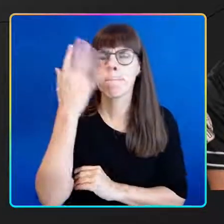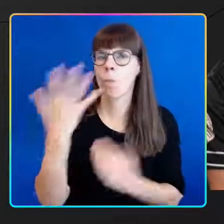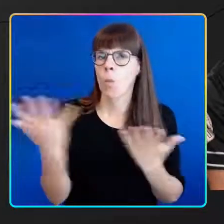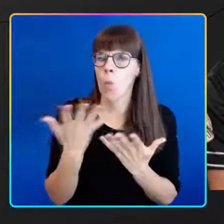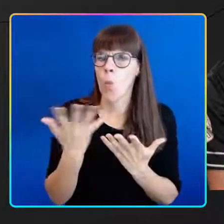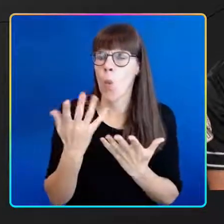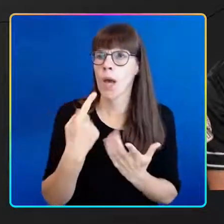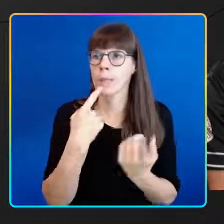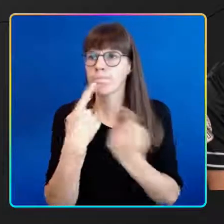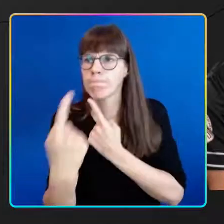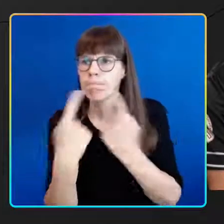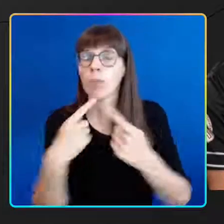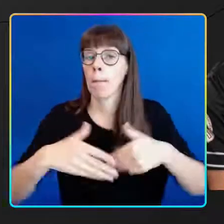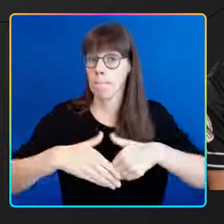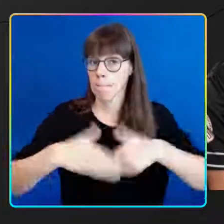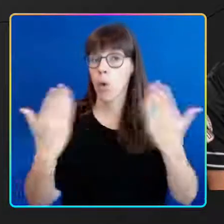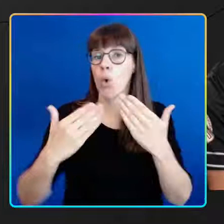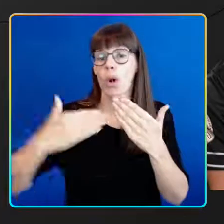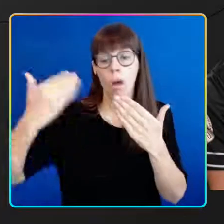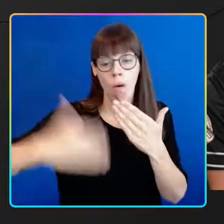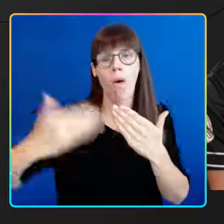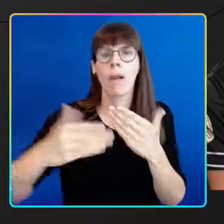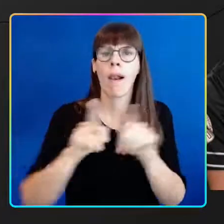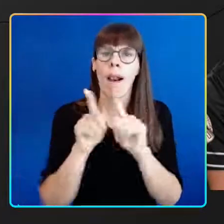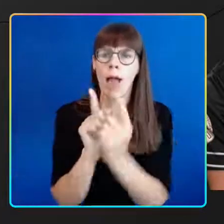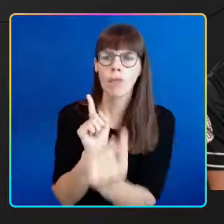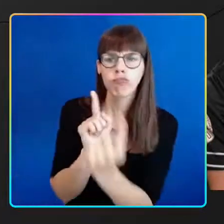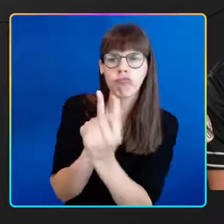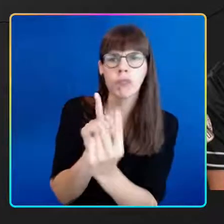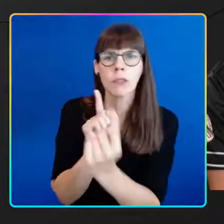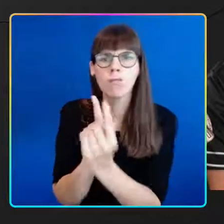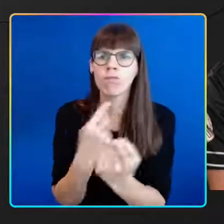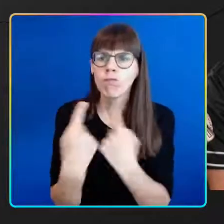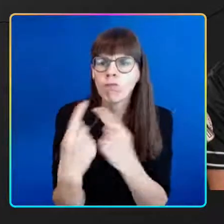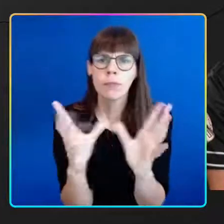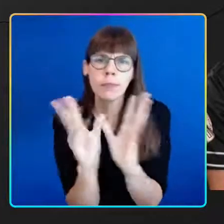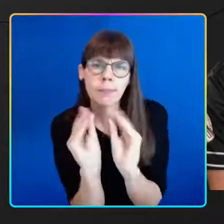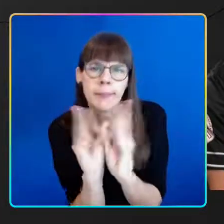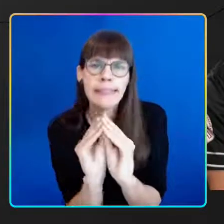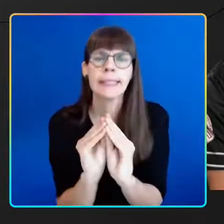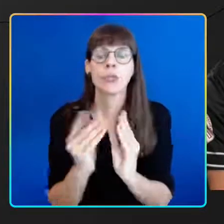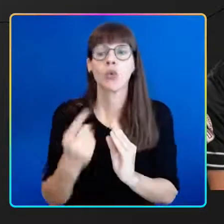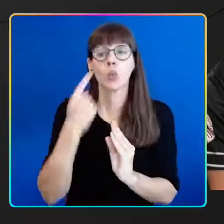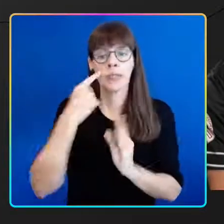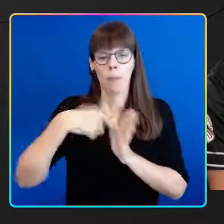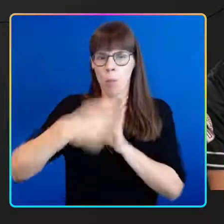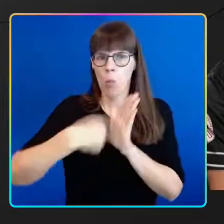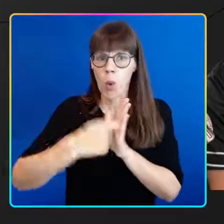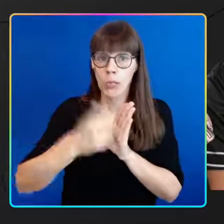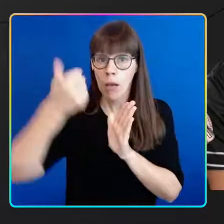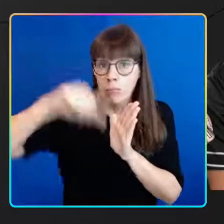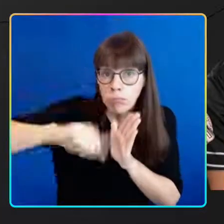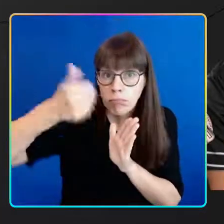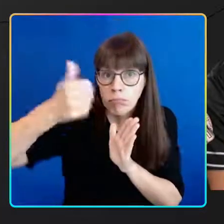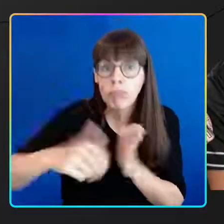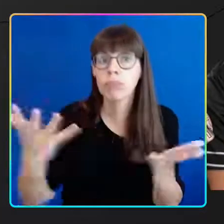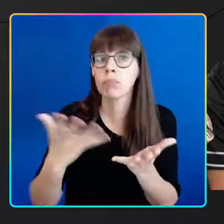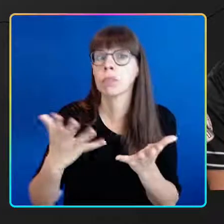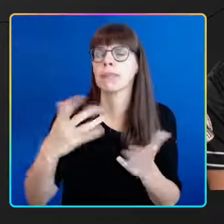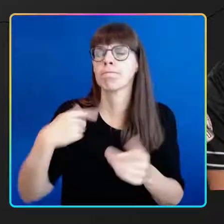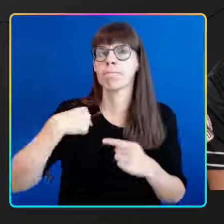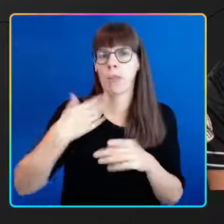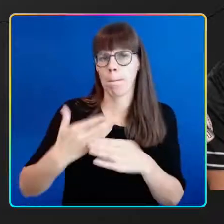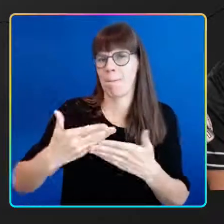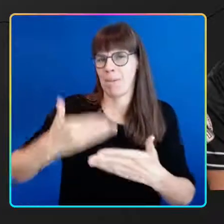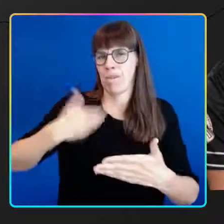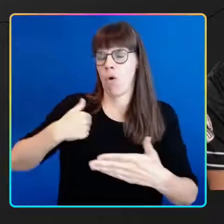the morning, just to see how we are doing in the progress of the project. So we can say that half